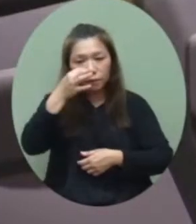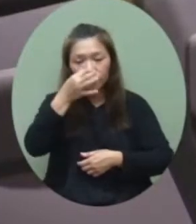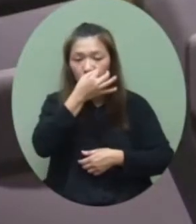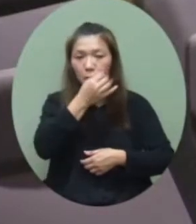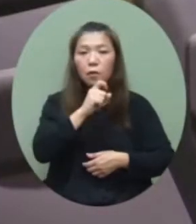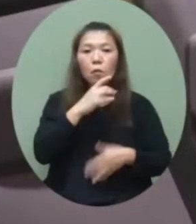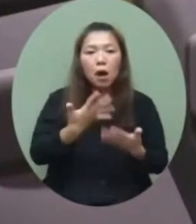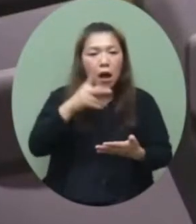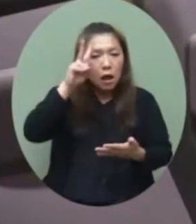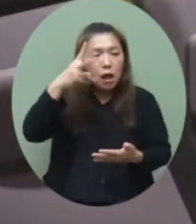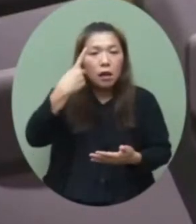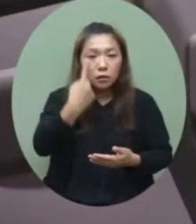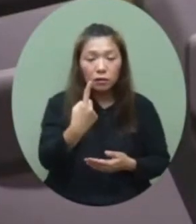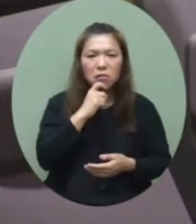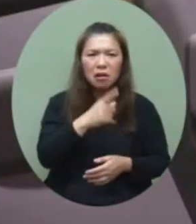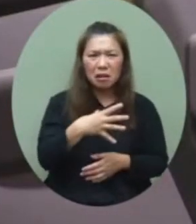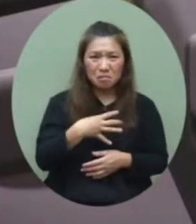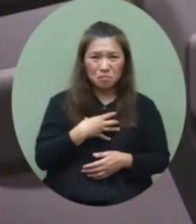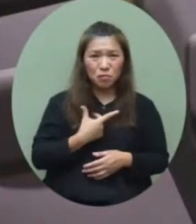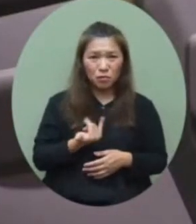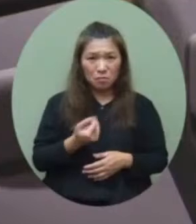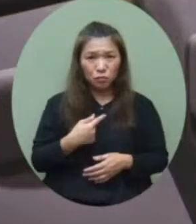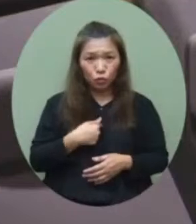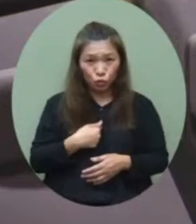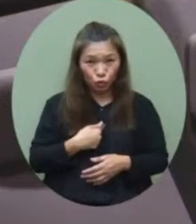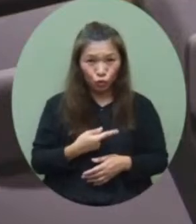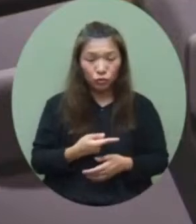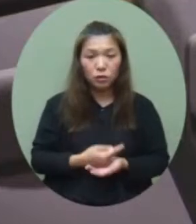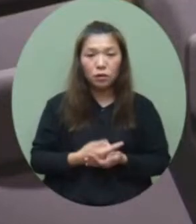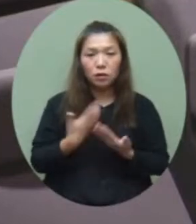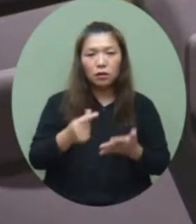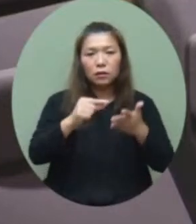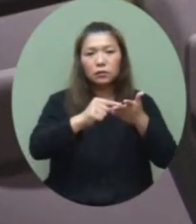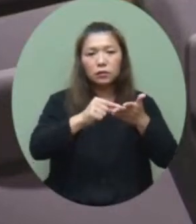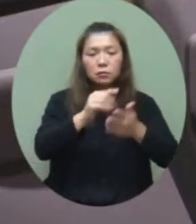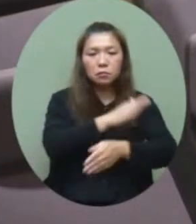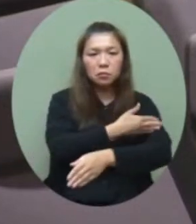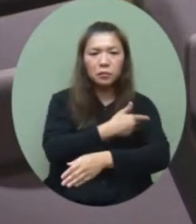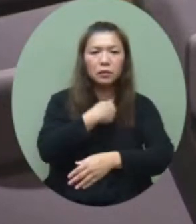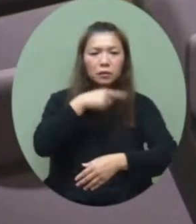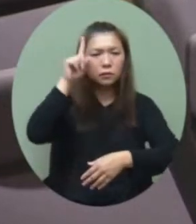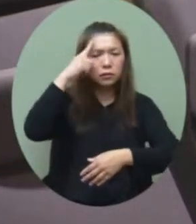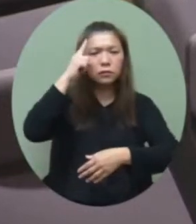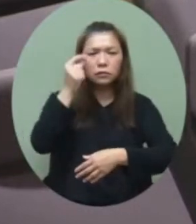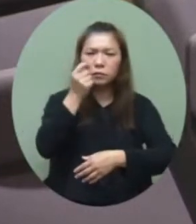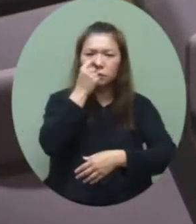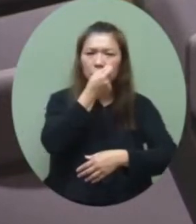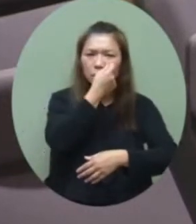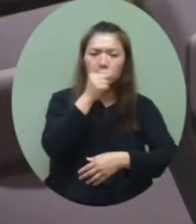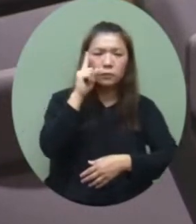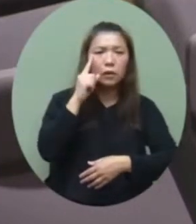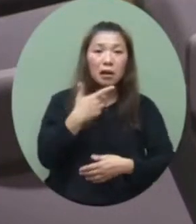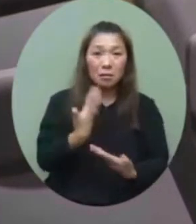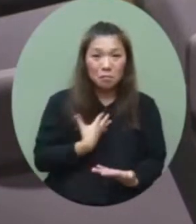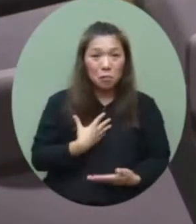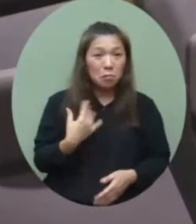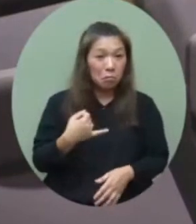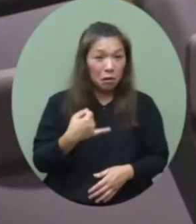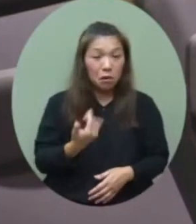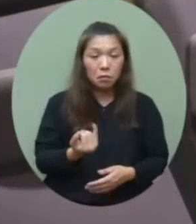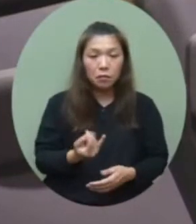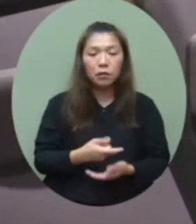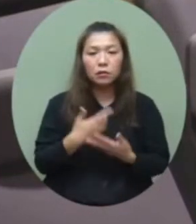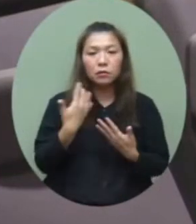more frequent for care homes staff to take PCR is from once every 2 weeks to once every week.